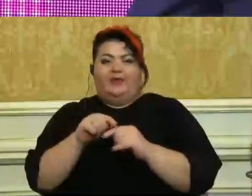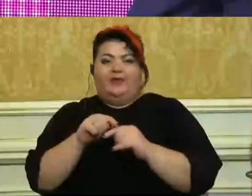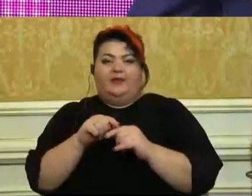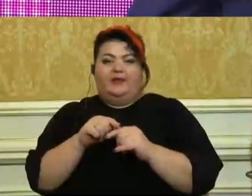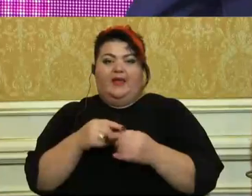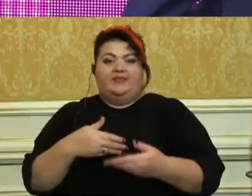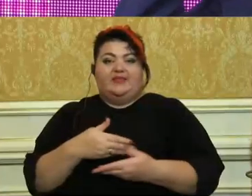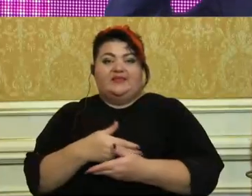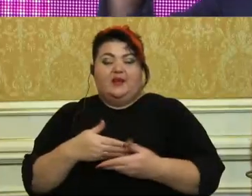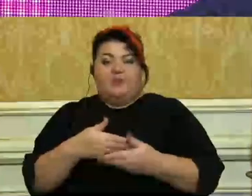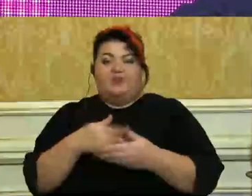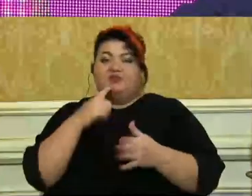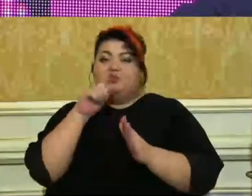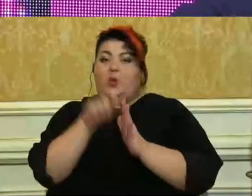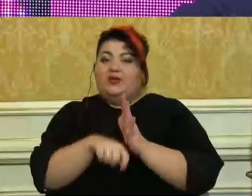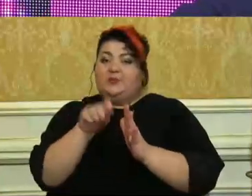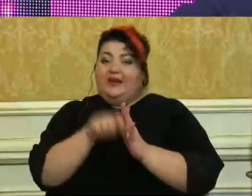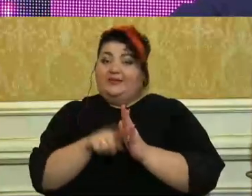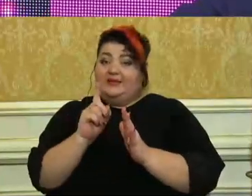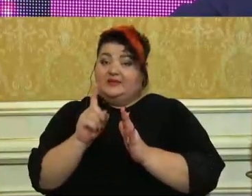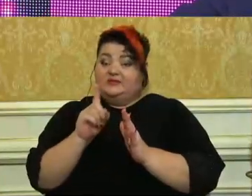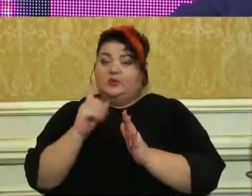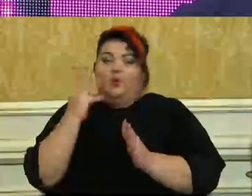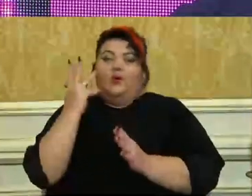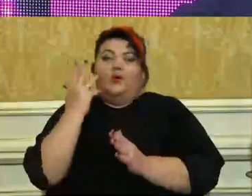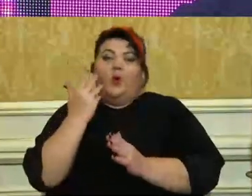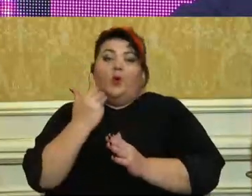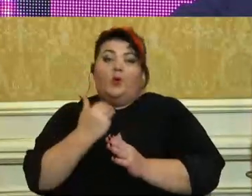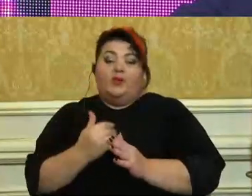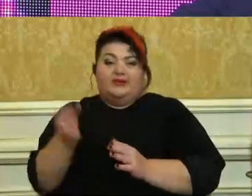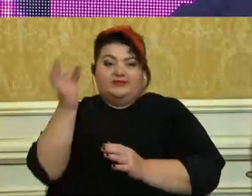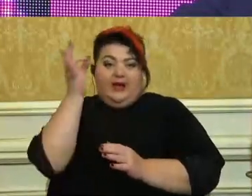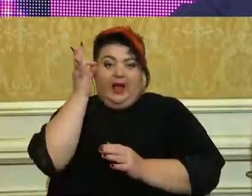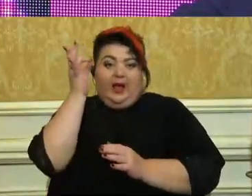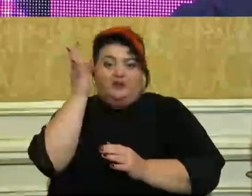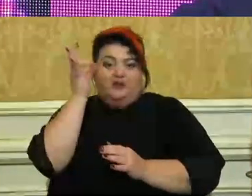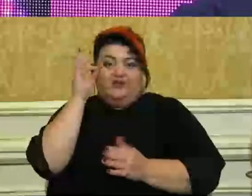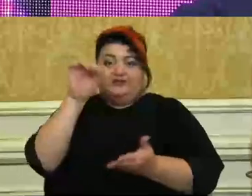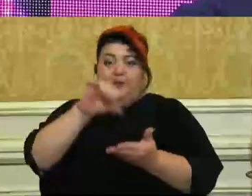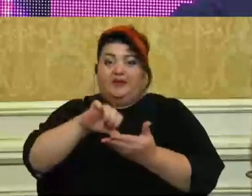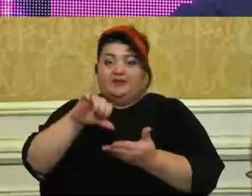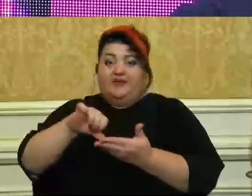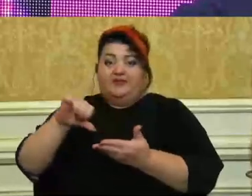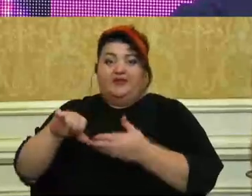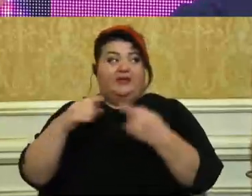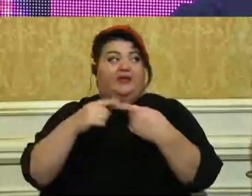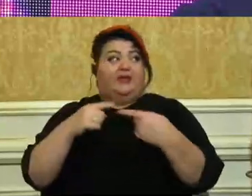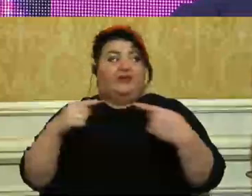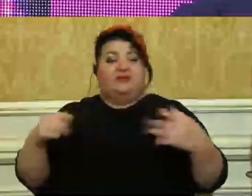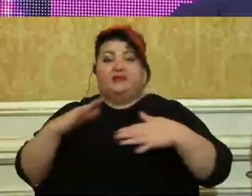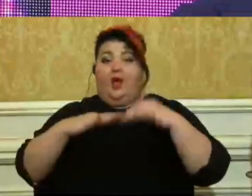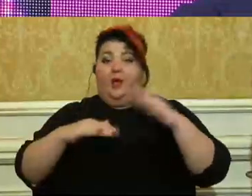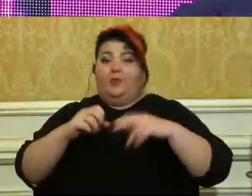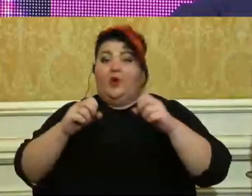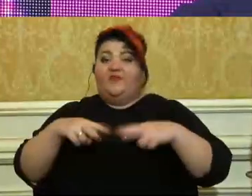since 2016 we started to deal with the anti-discrimination expertise, and I would like to say. And when we were talking about